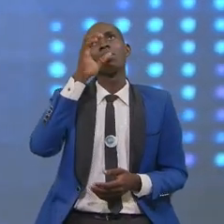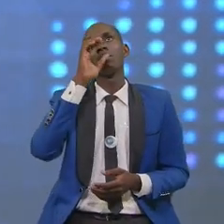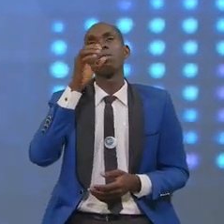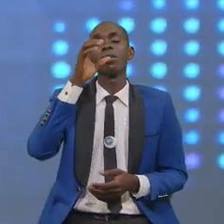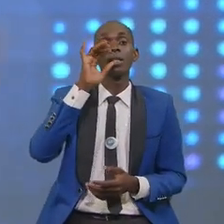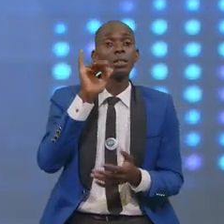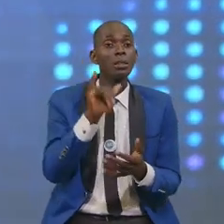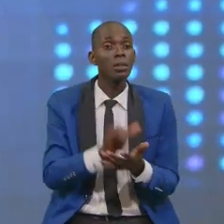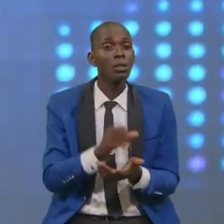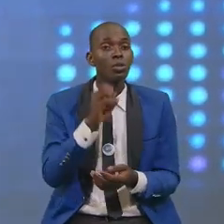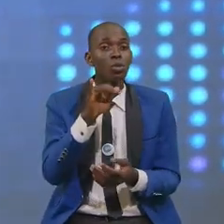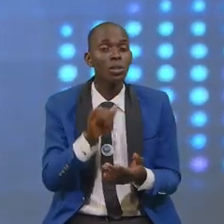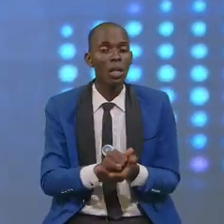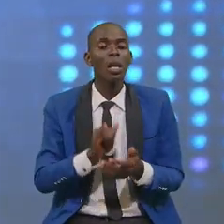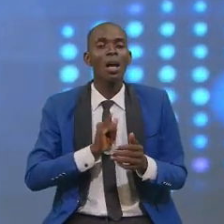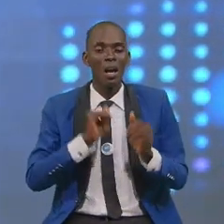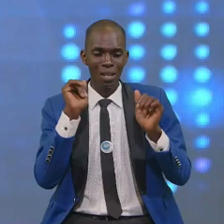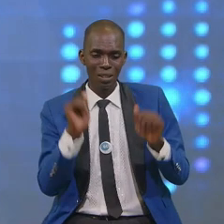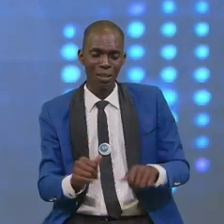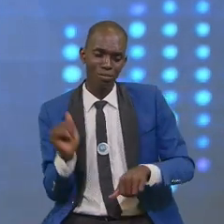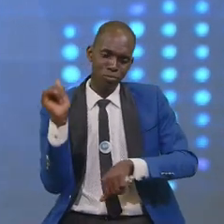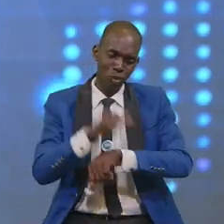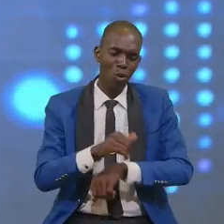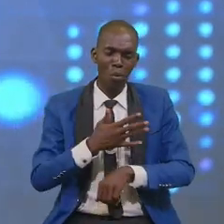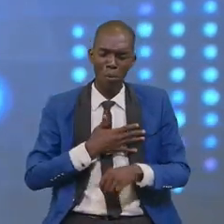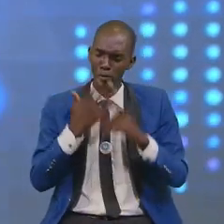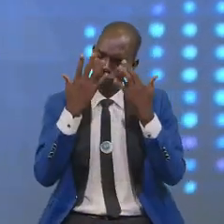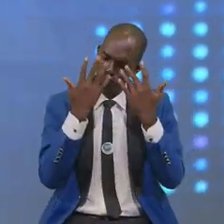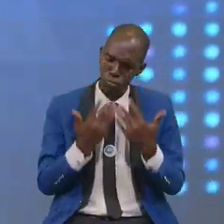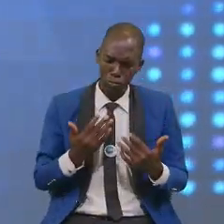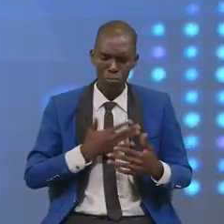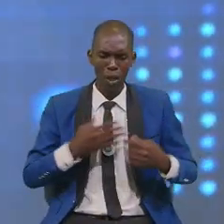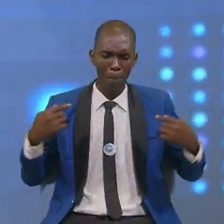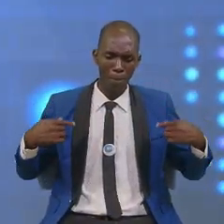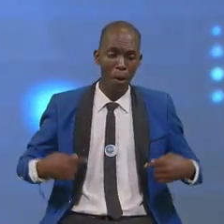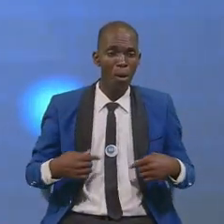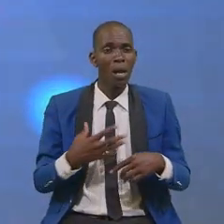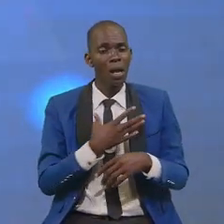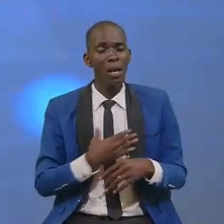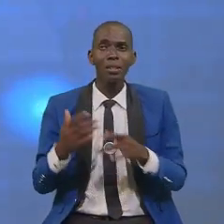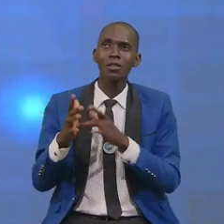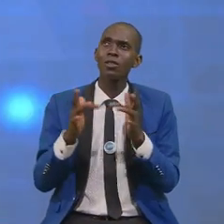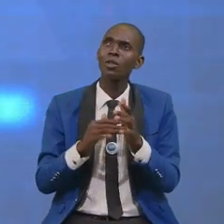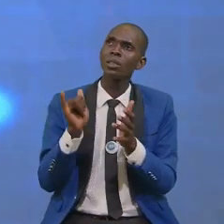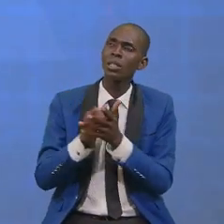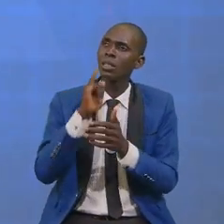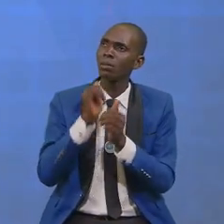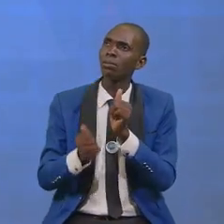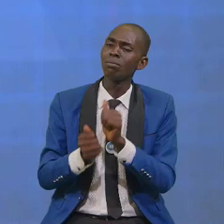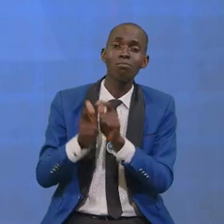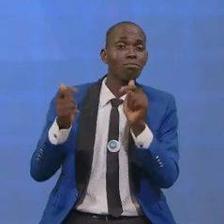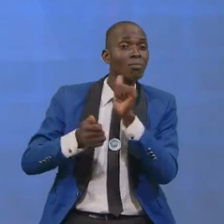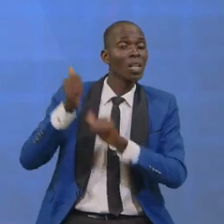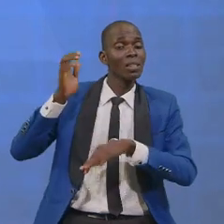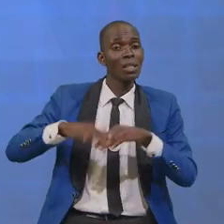I could overcome my sorrow and my pain." And Jesus, that is greater than the alcohol,